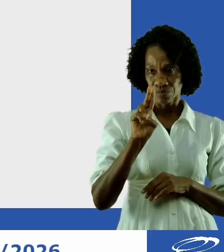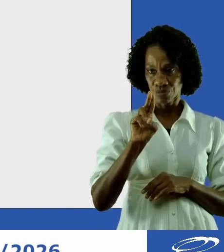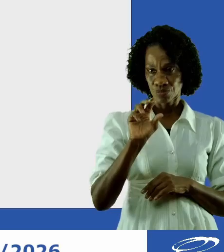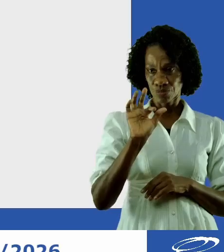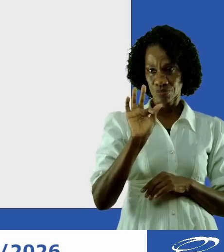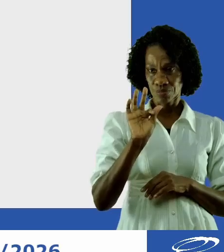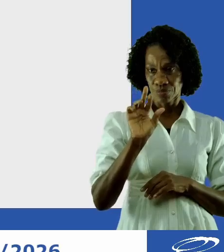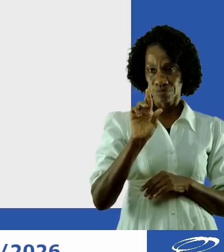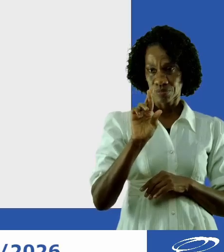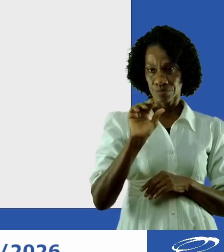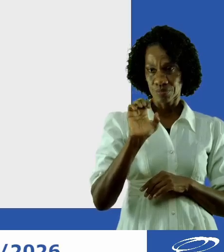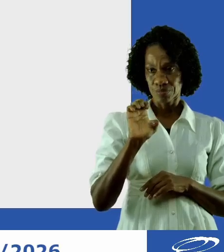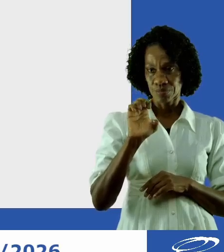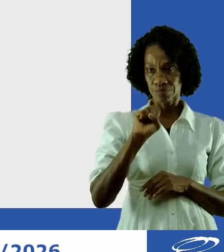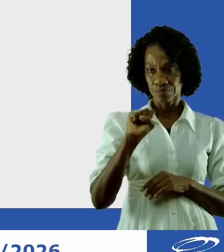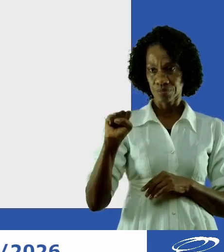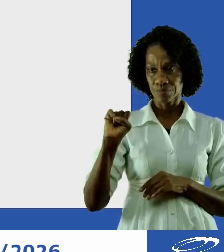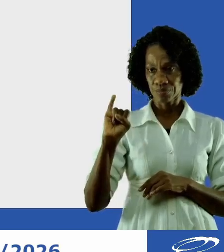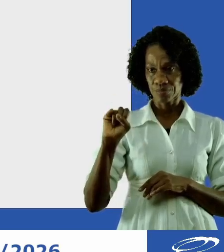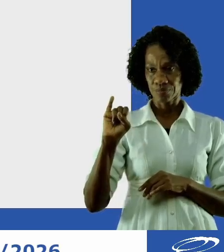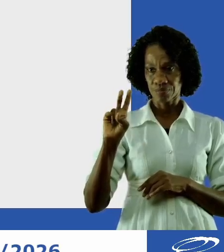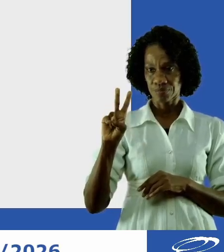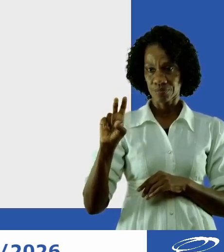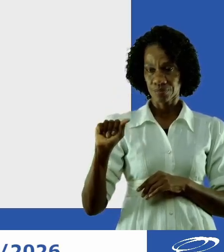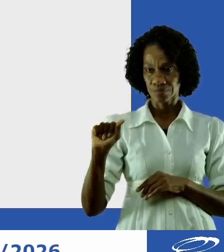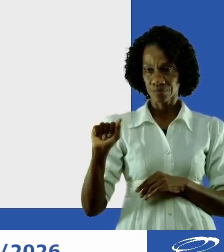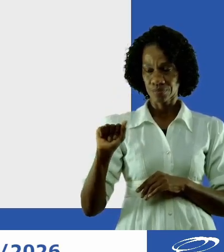Therefore, in order to clarify the